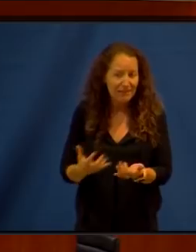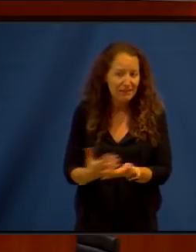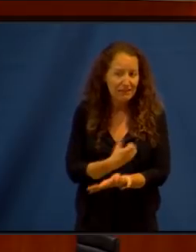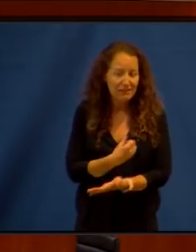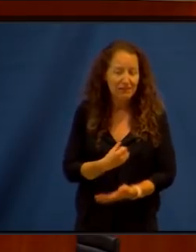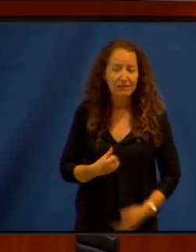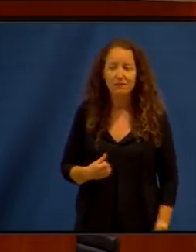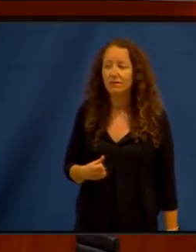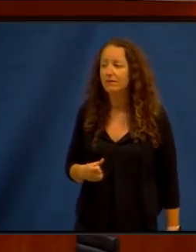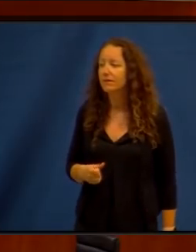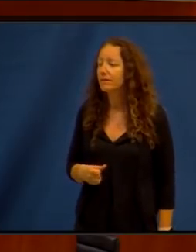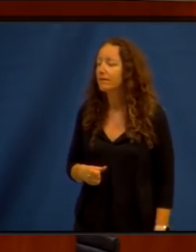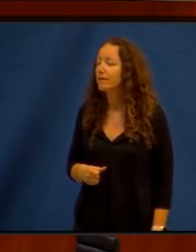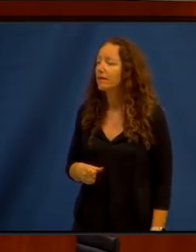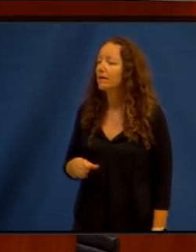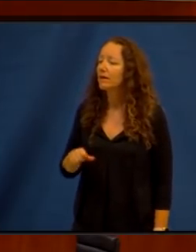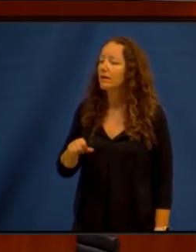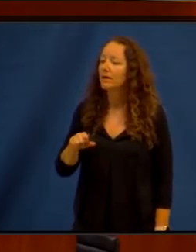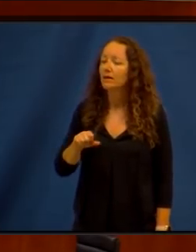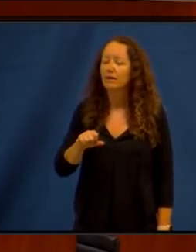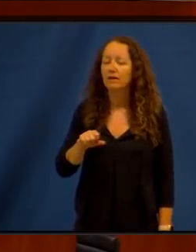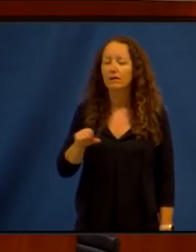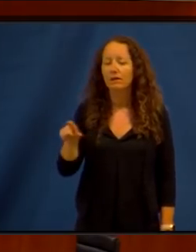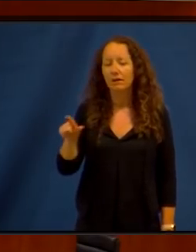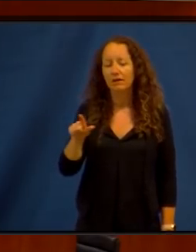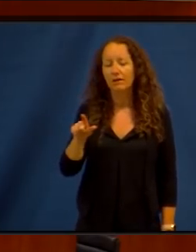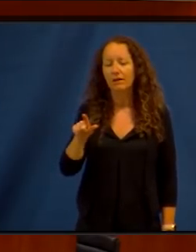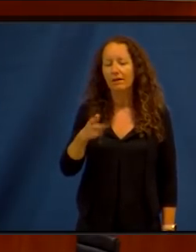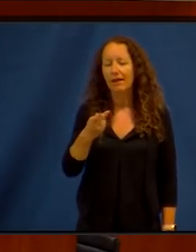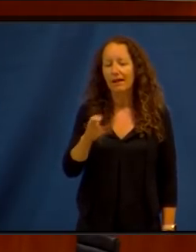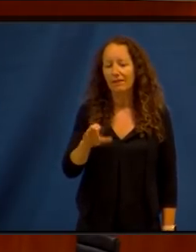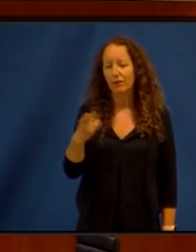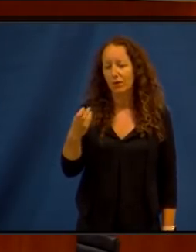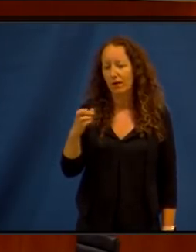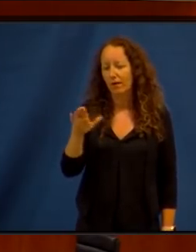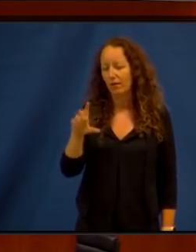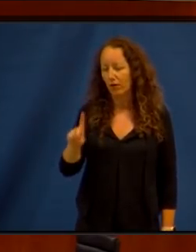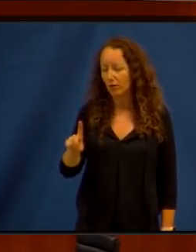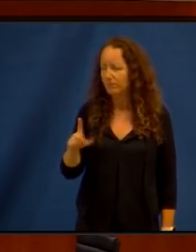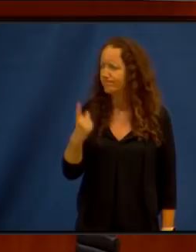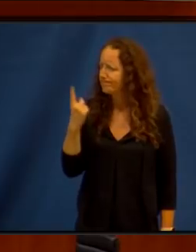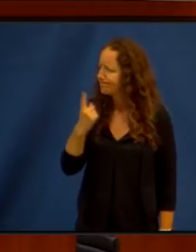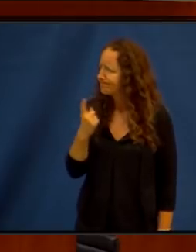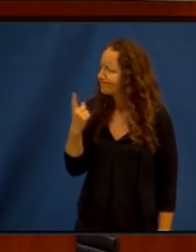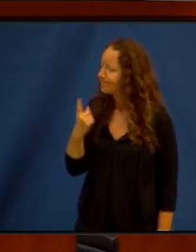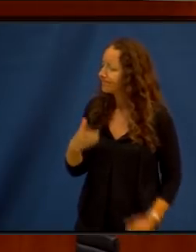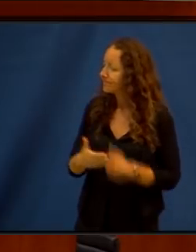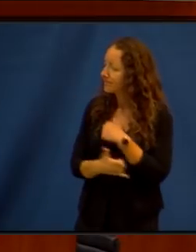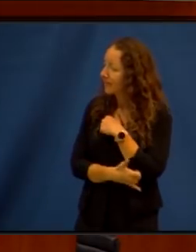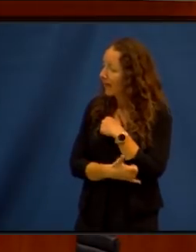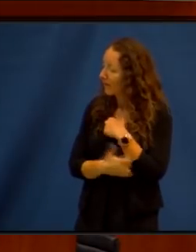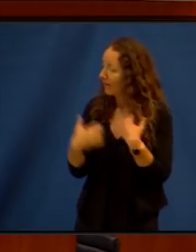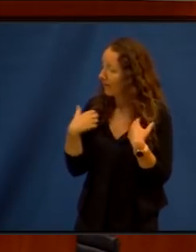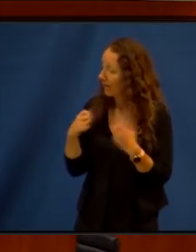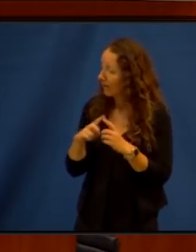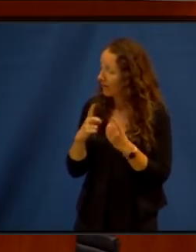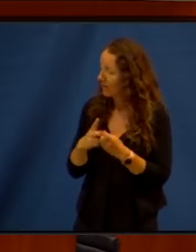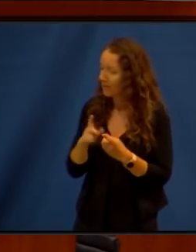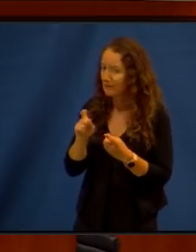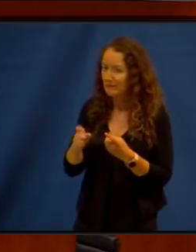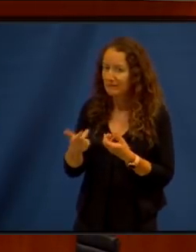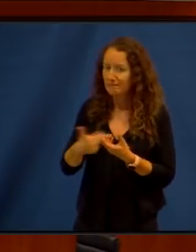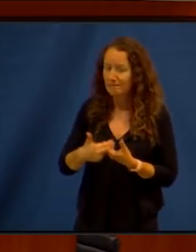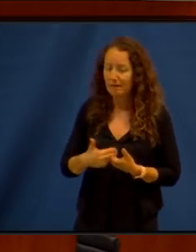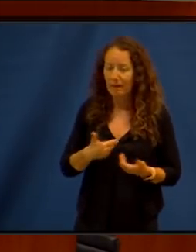This is Daisy Nelson with Today's News Herald. I'm wondering, has the county health department needed to hire any